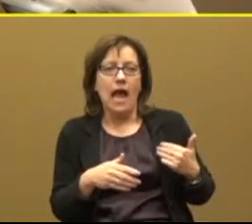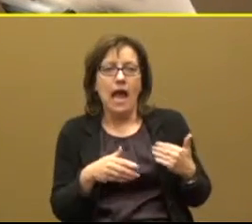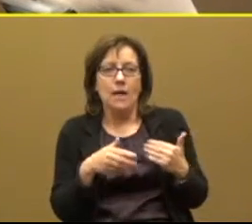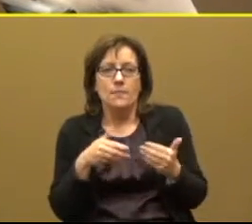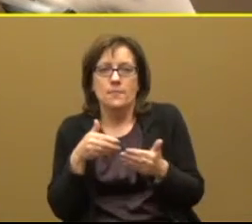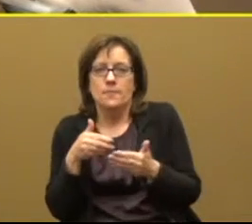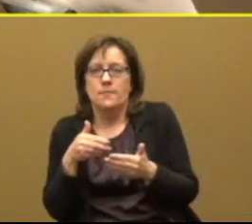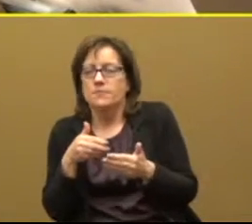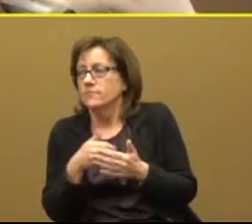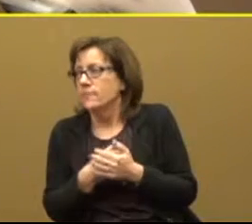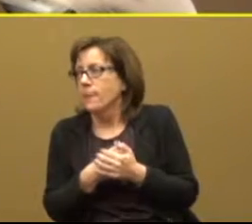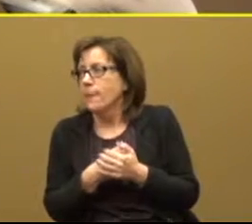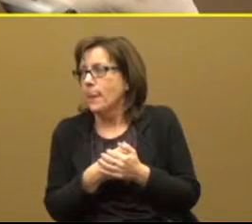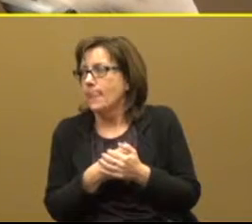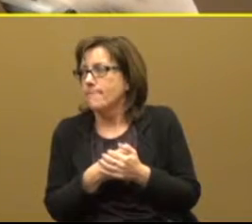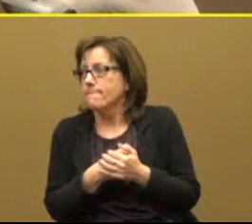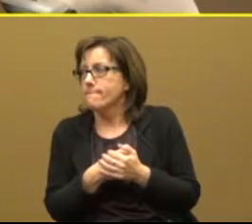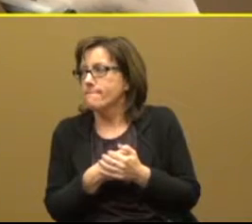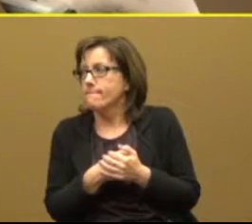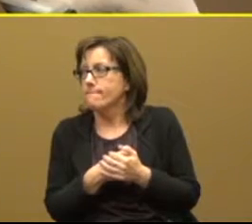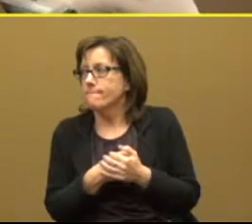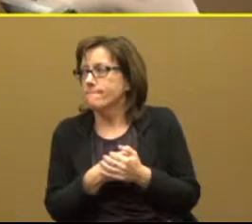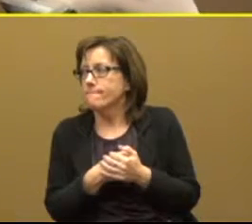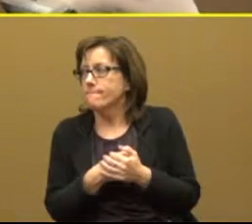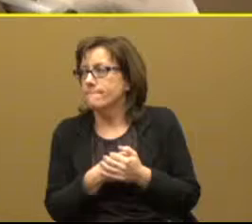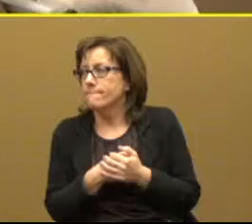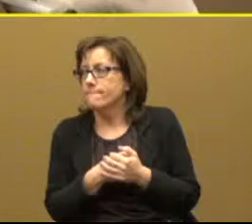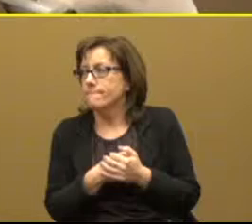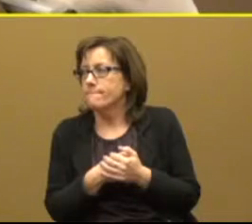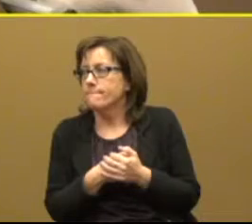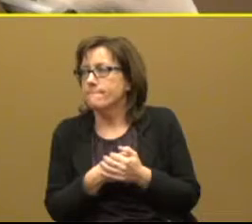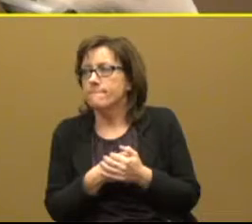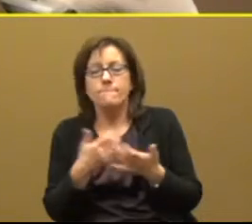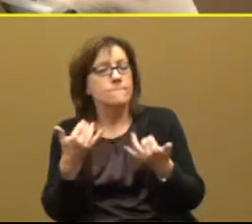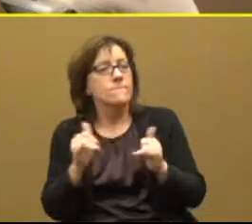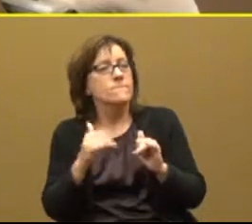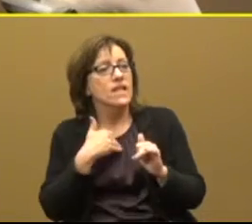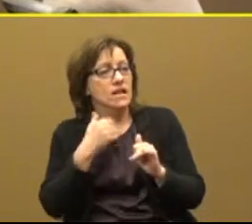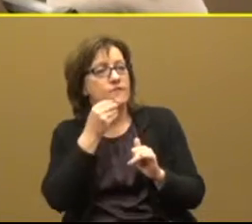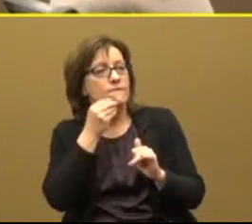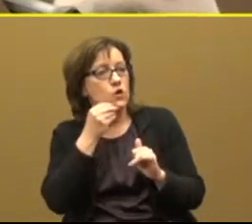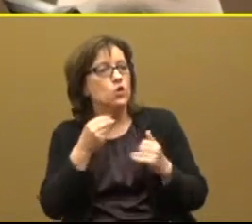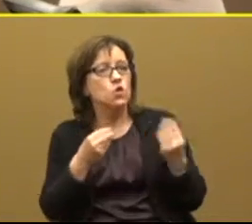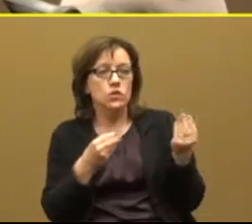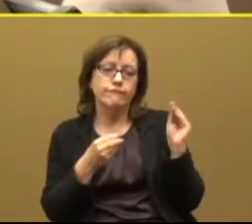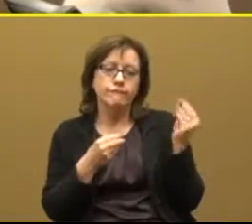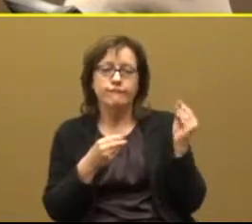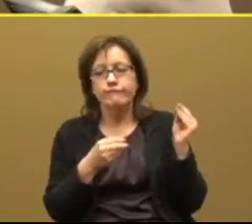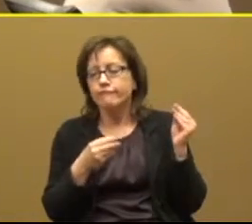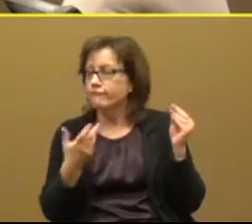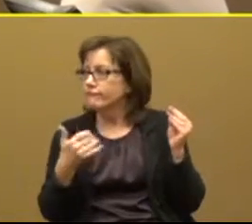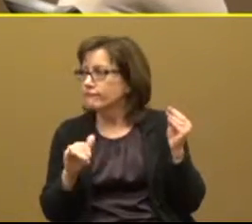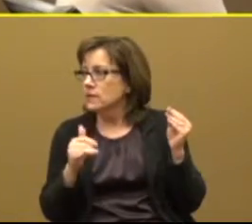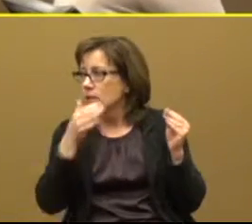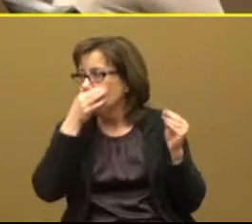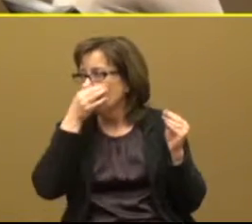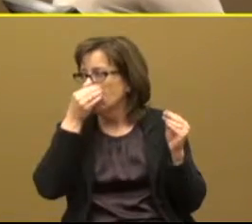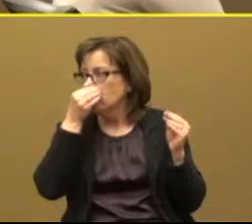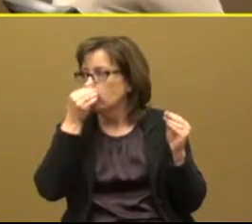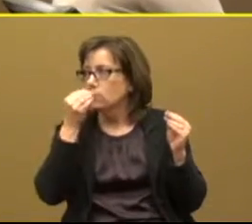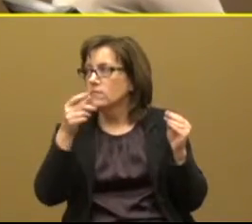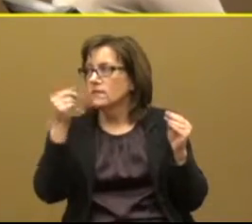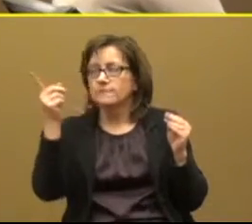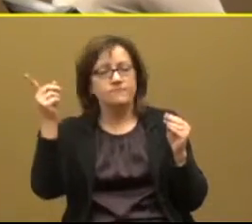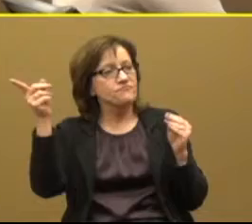to redirect myself. But I'm still going to have the food here. We're still going to walk through. It's just one